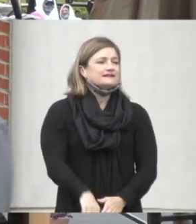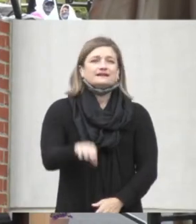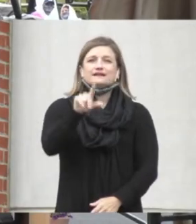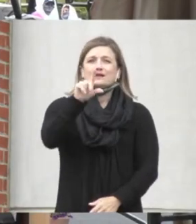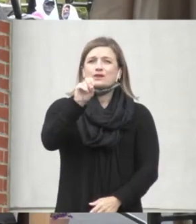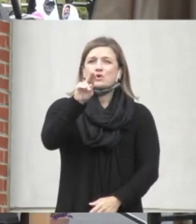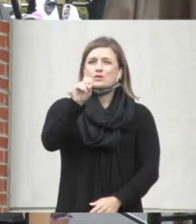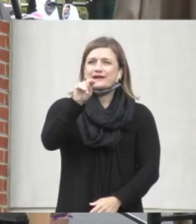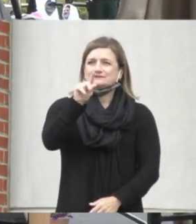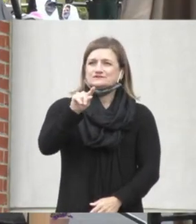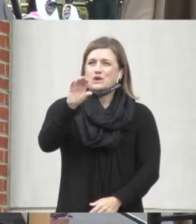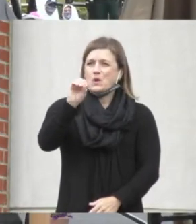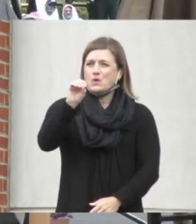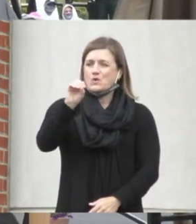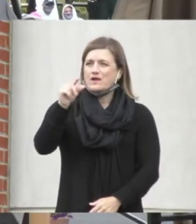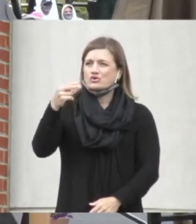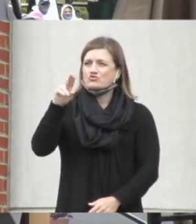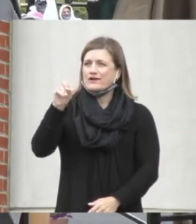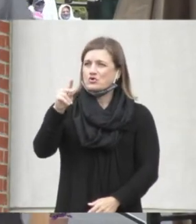Lorenzo Gregory, High Set.